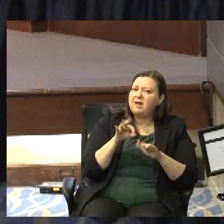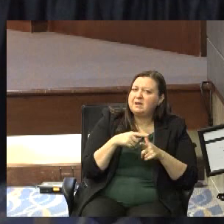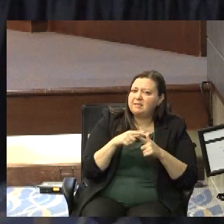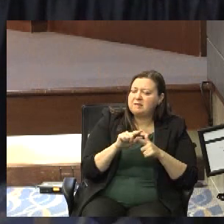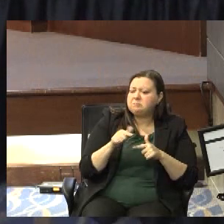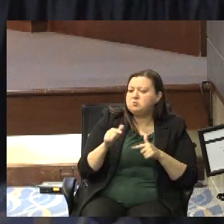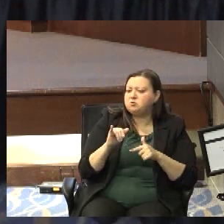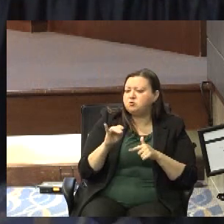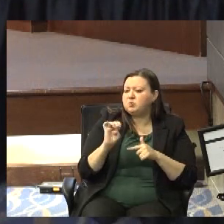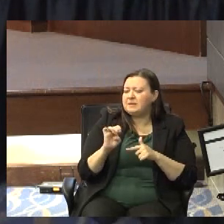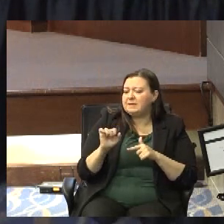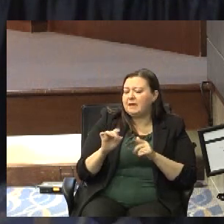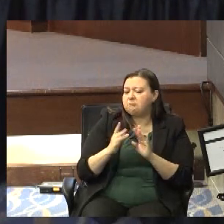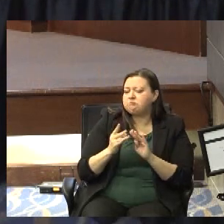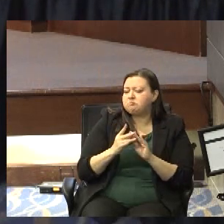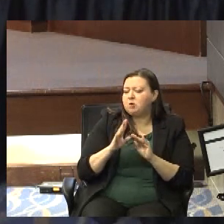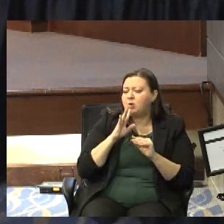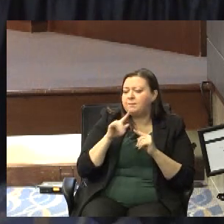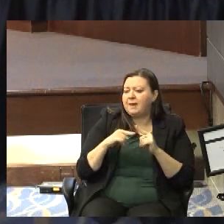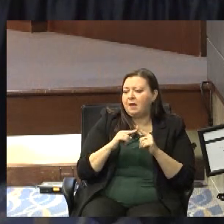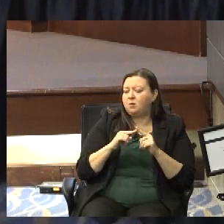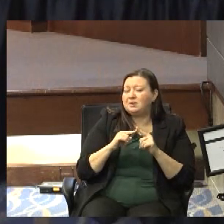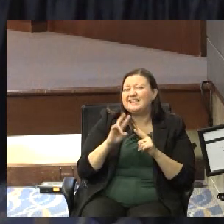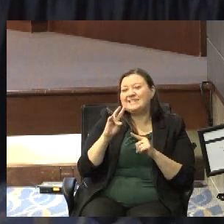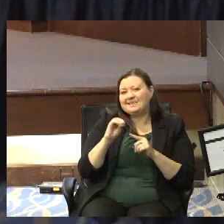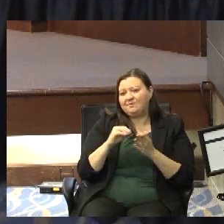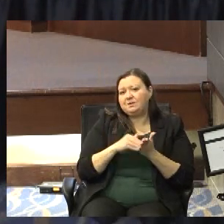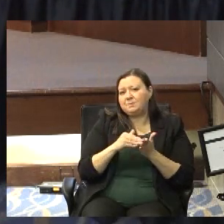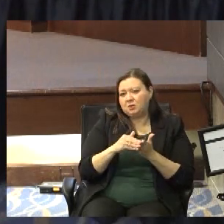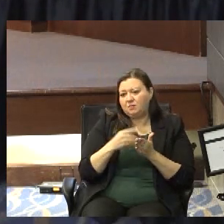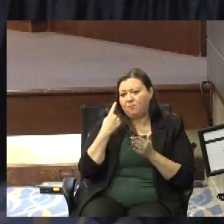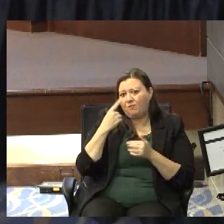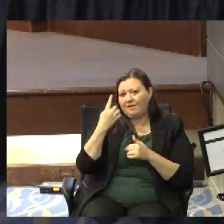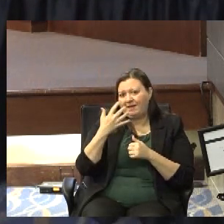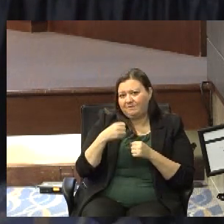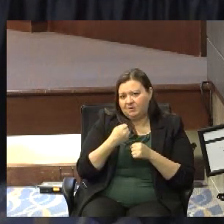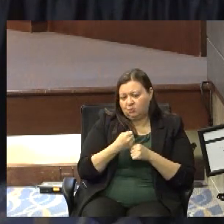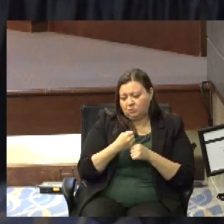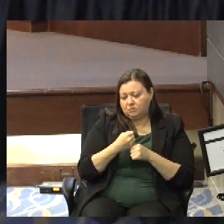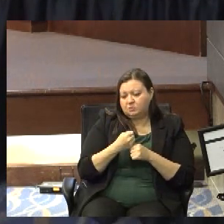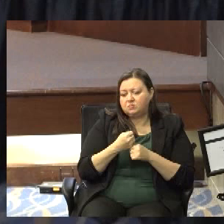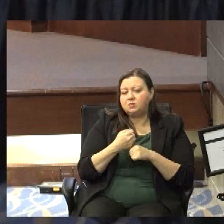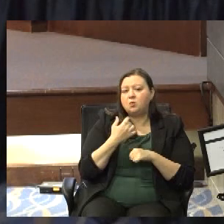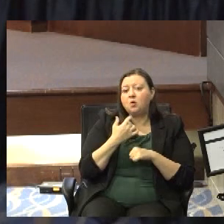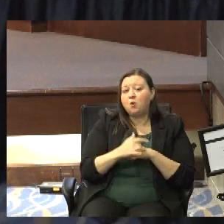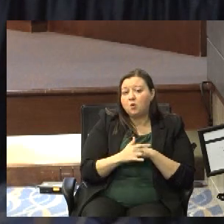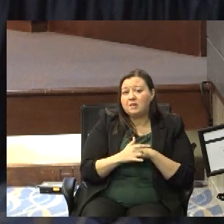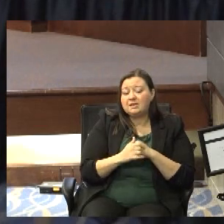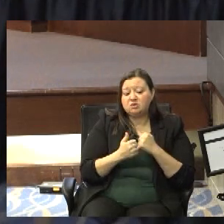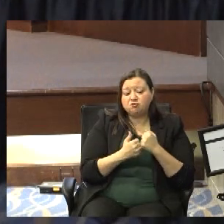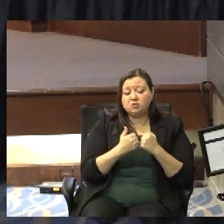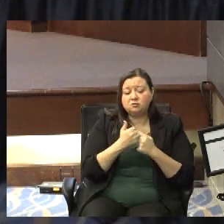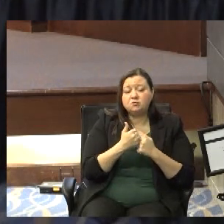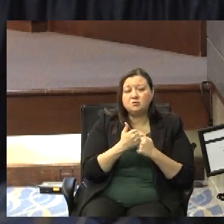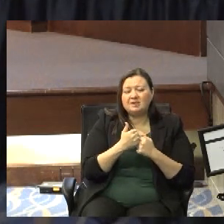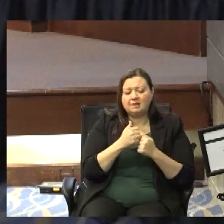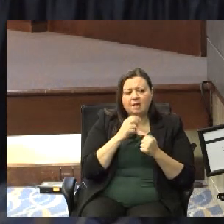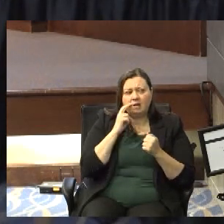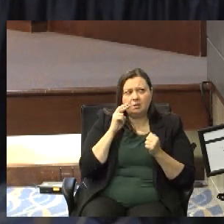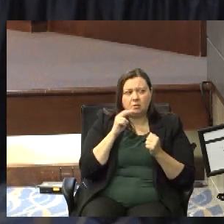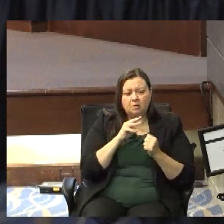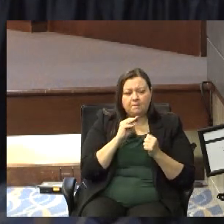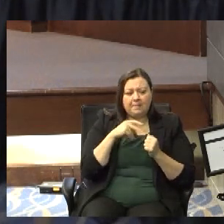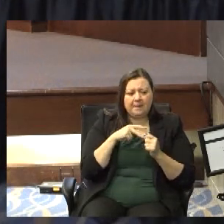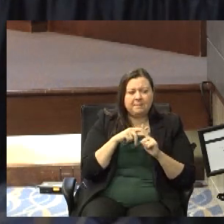if that's okay, Julie. It's $70 million in the first 5 years. So as you can imagine, the early infrastructure, we're not looking at the map, but the early